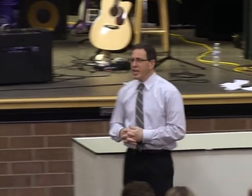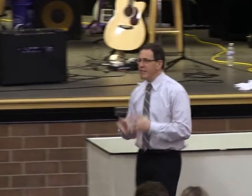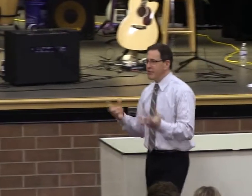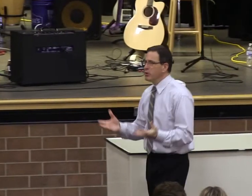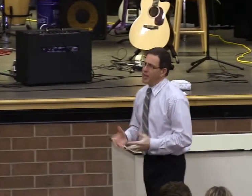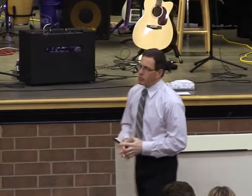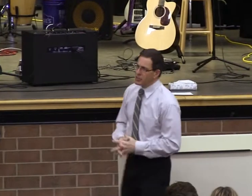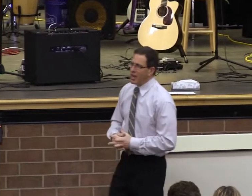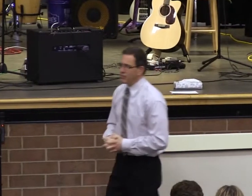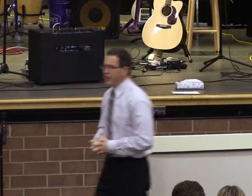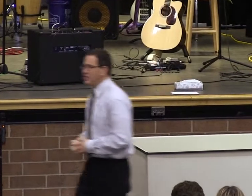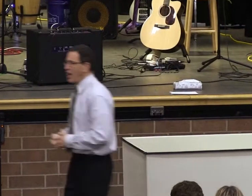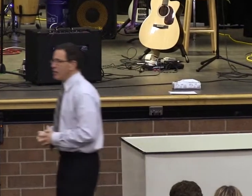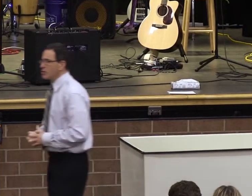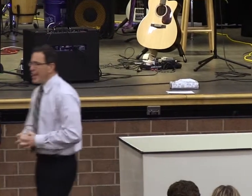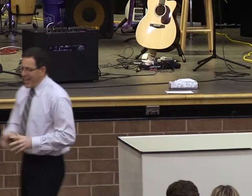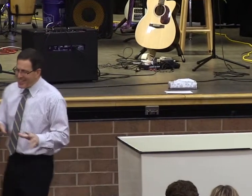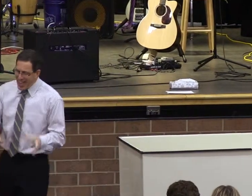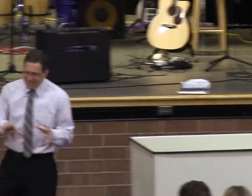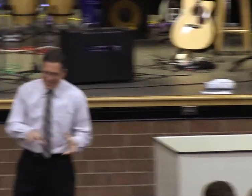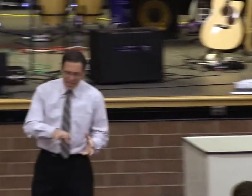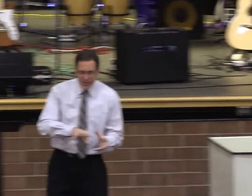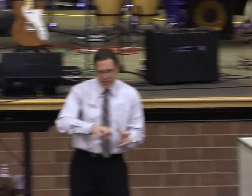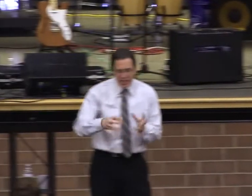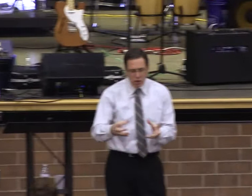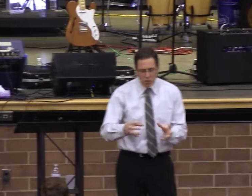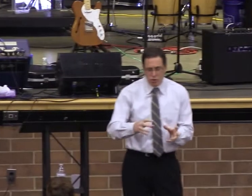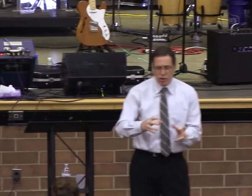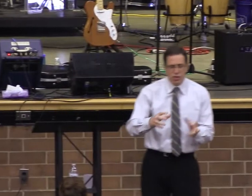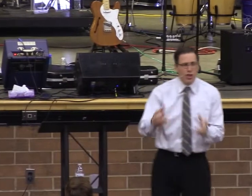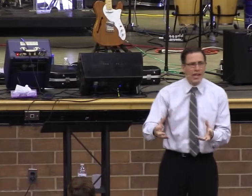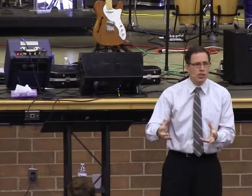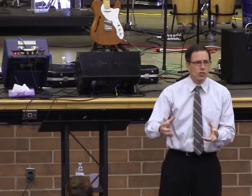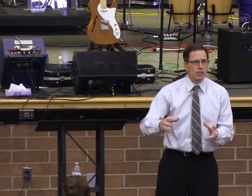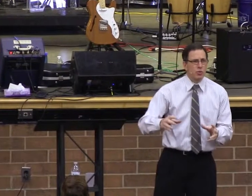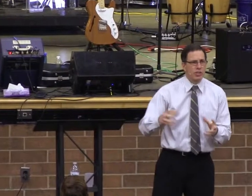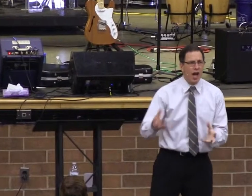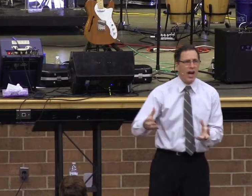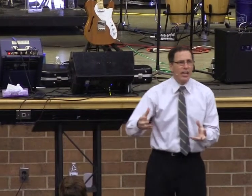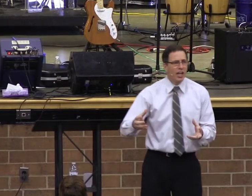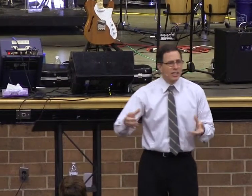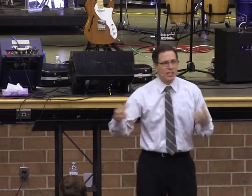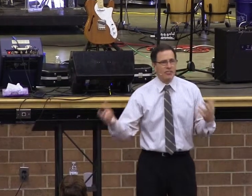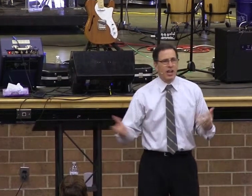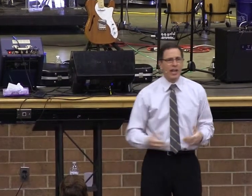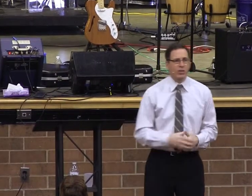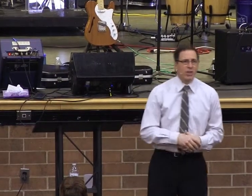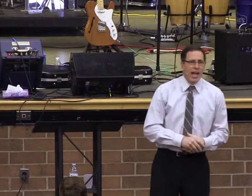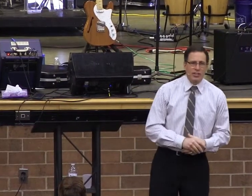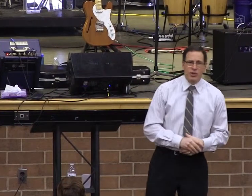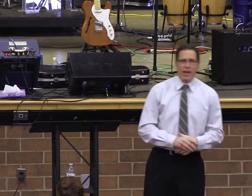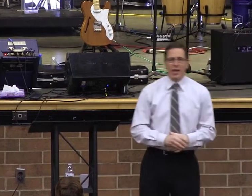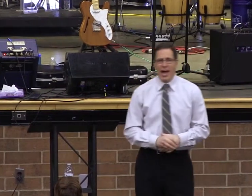um eat food that was sacrificed to idols and in that City the guilds or the trade unions were tied to different